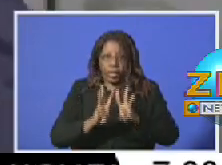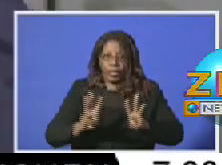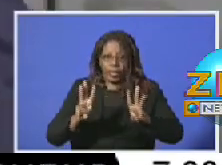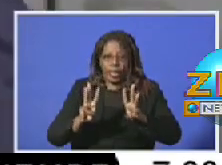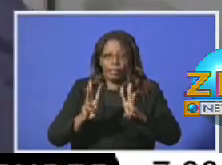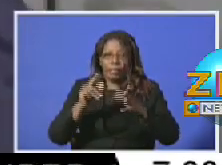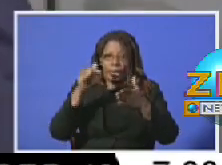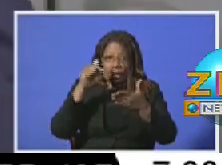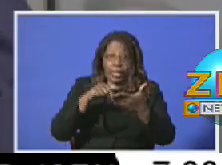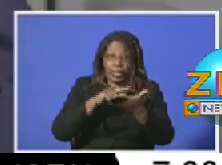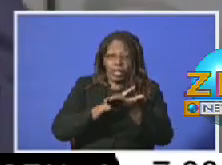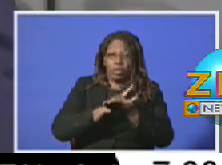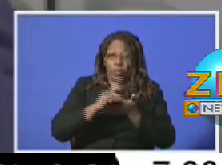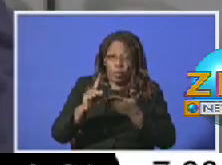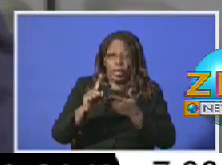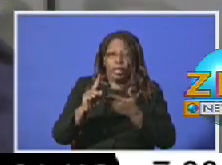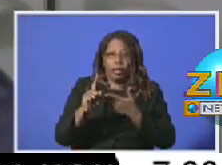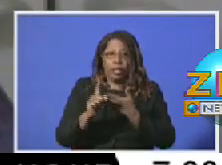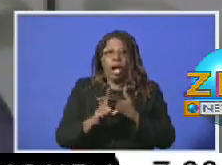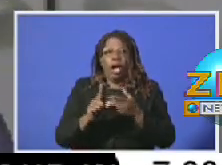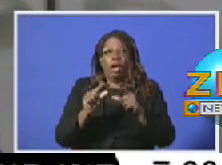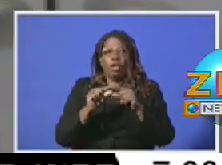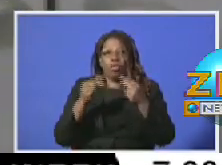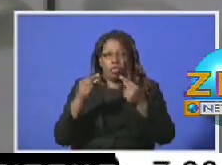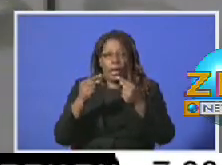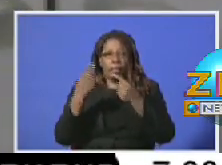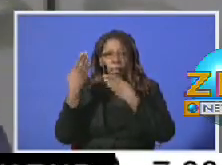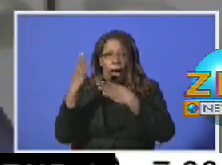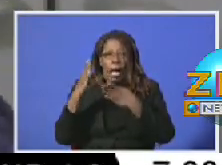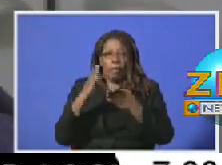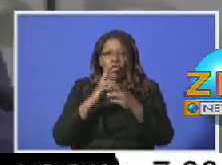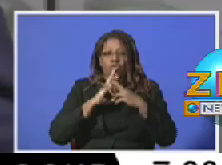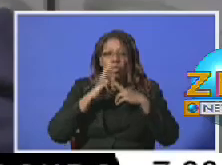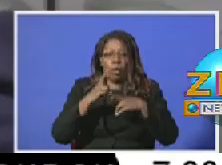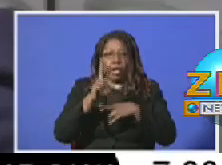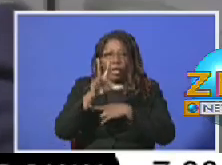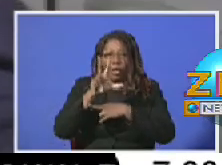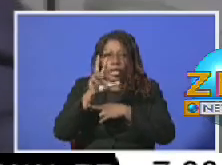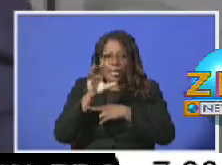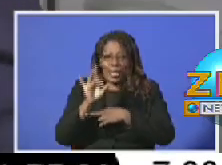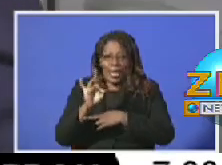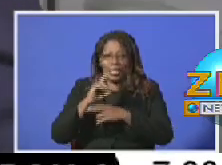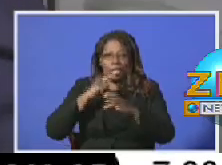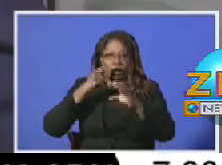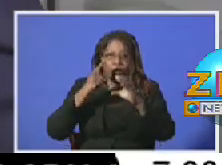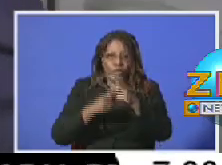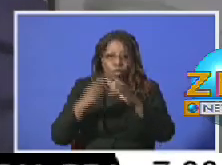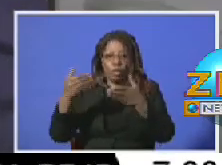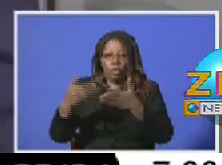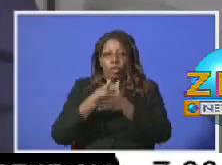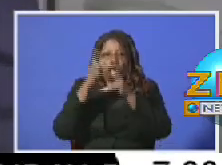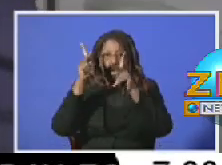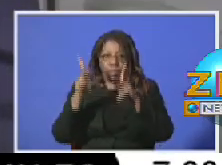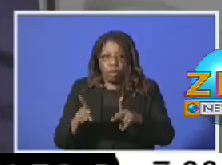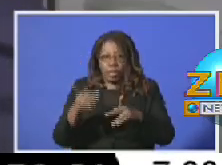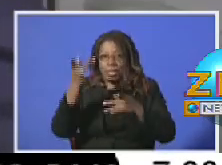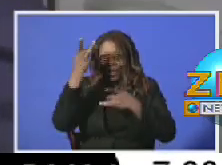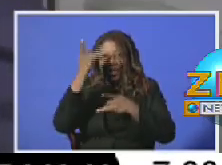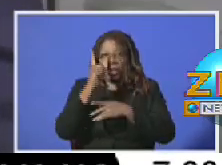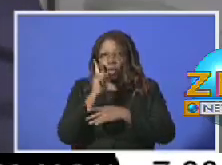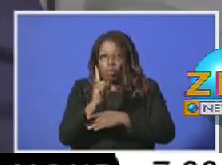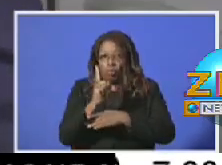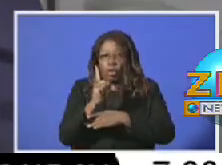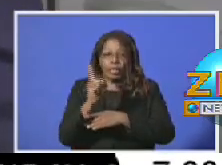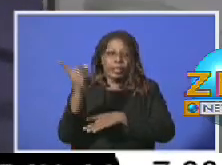week, Grand Bahama recorded 38 new confirmed cases in one